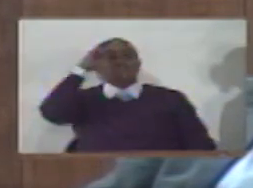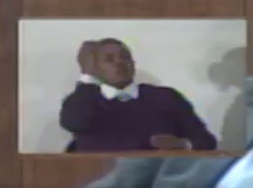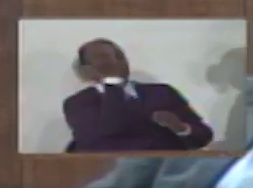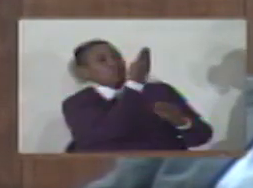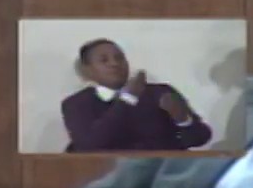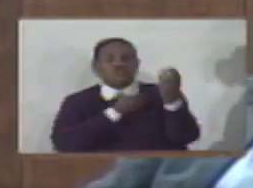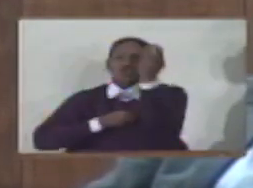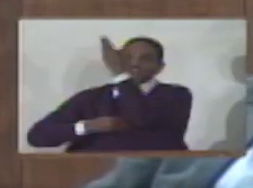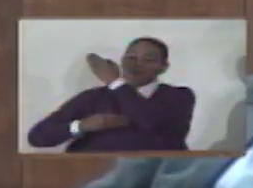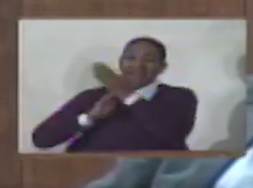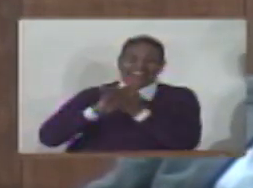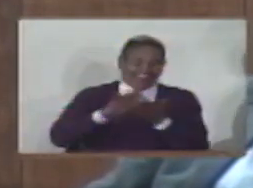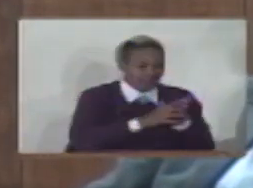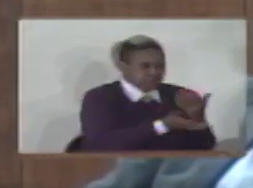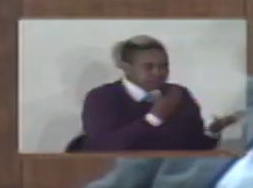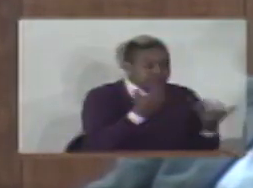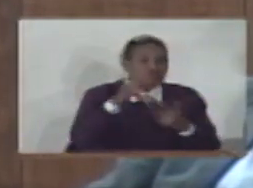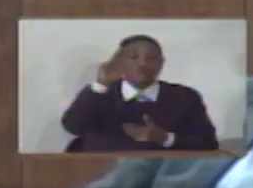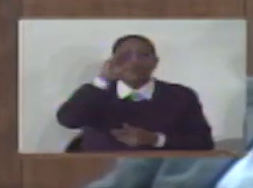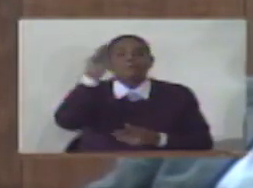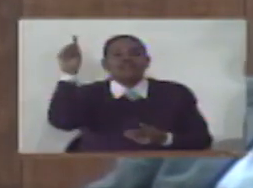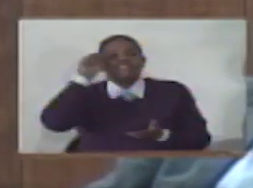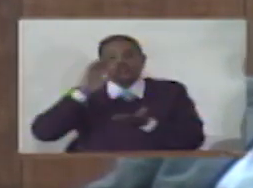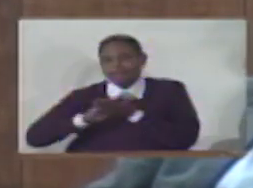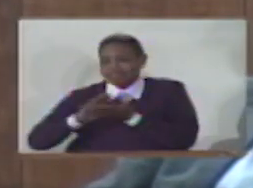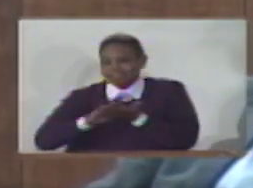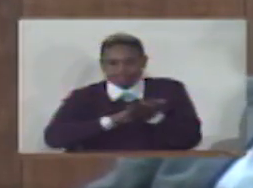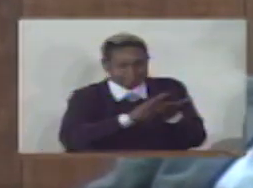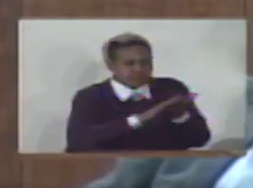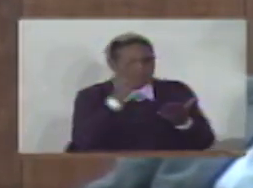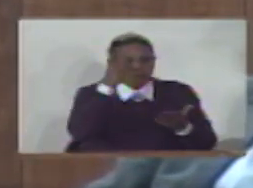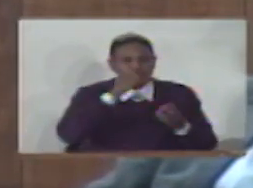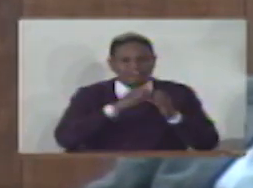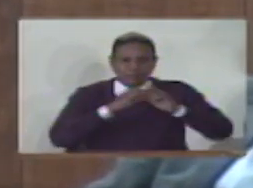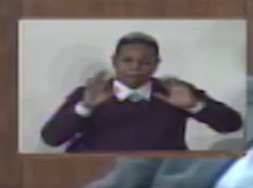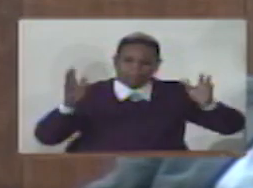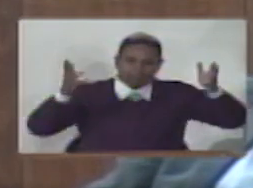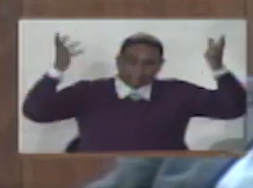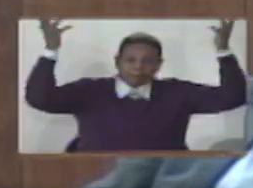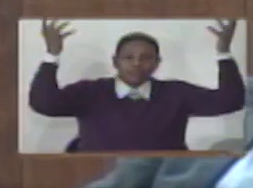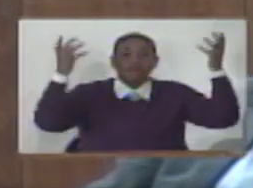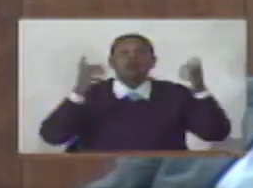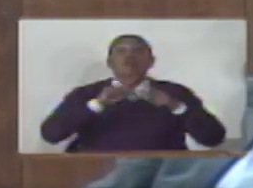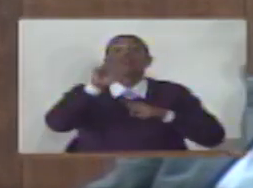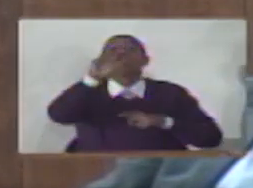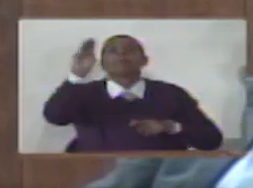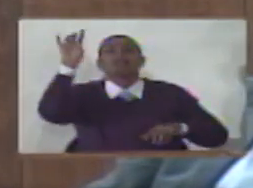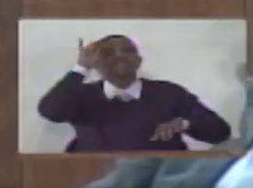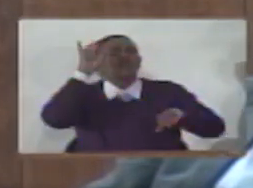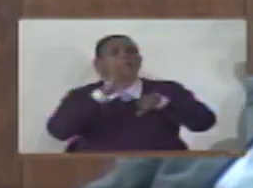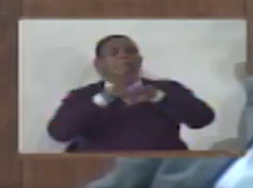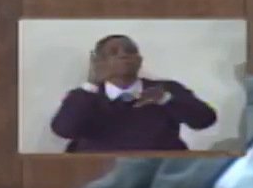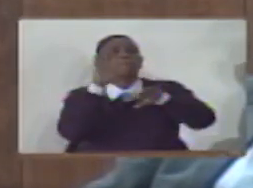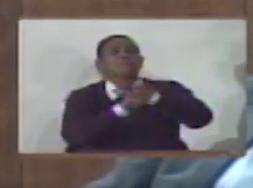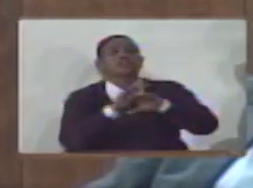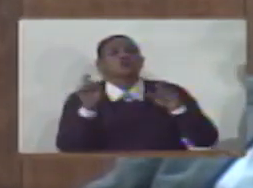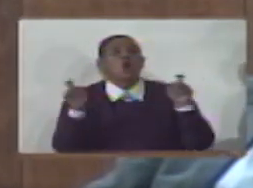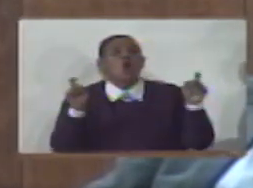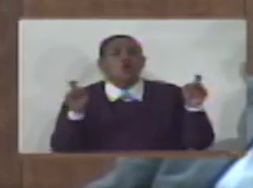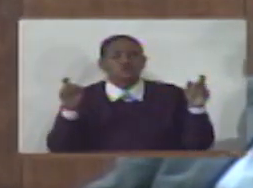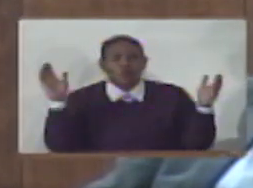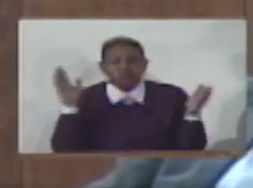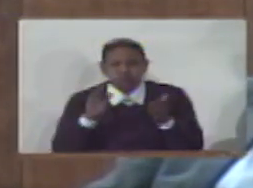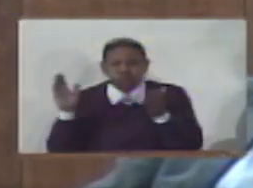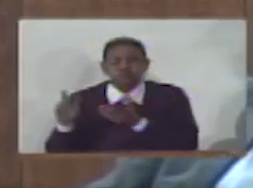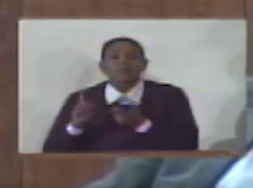$3 million for sanitation and beautification works, $3 million for vector control, that is the mosquito control,